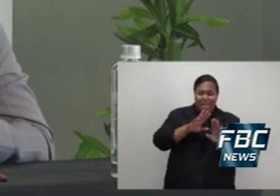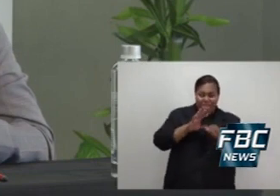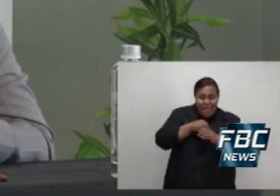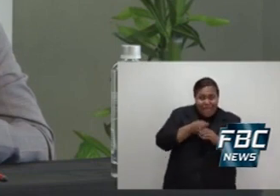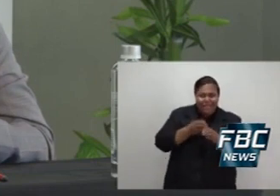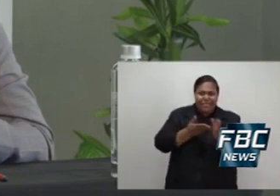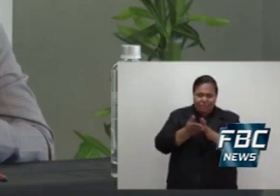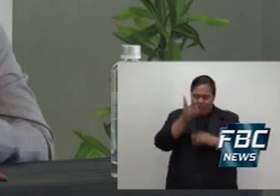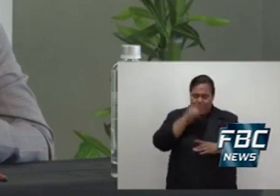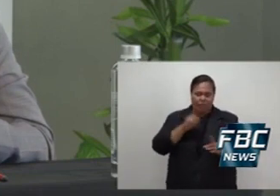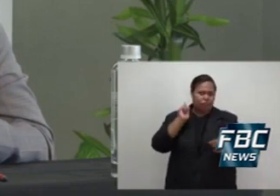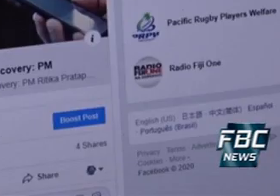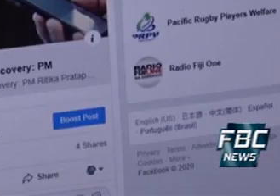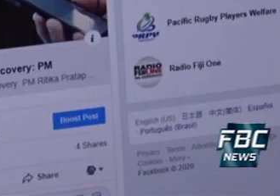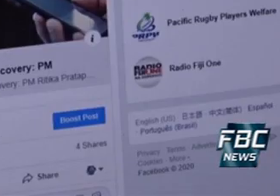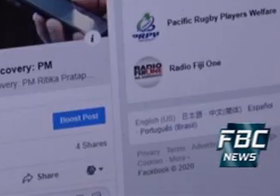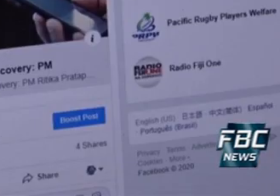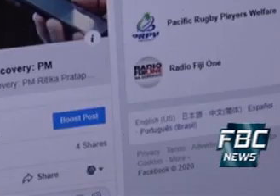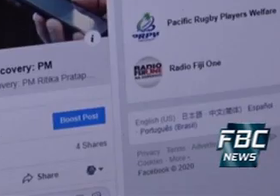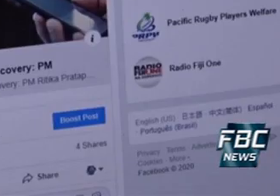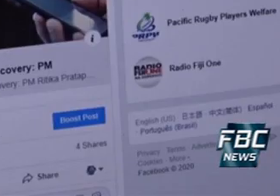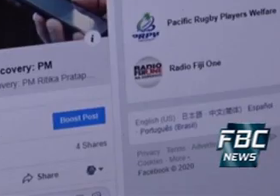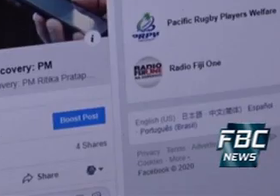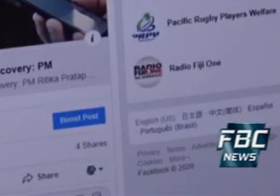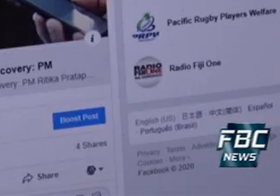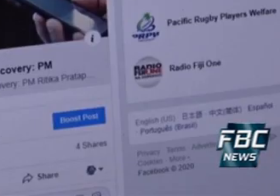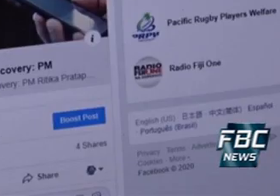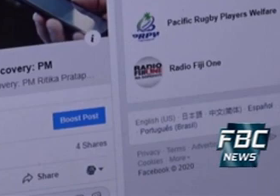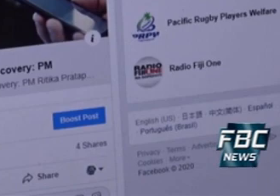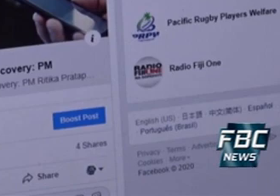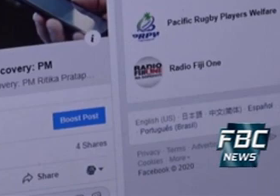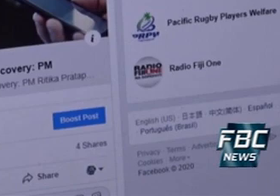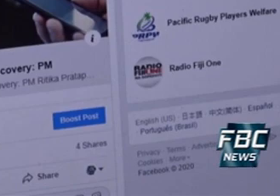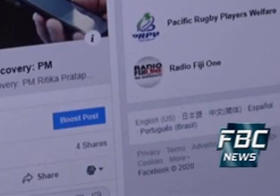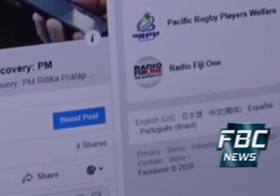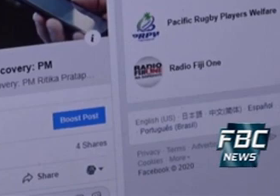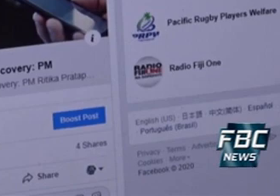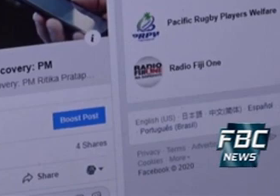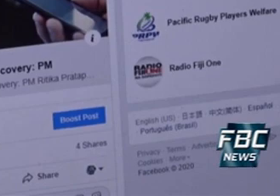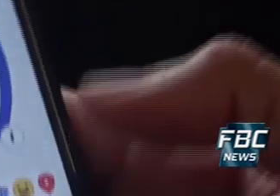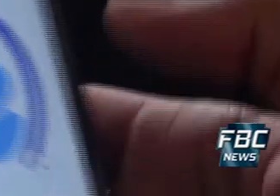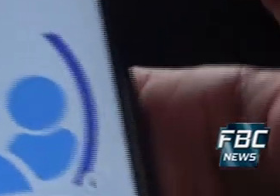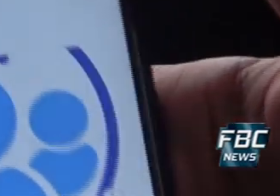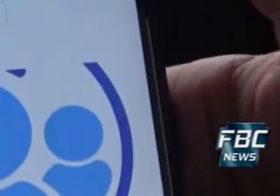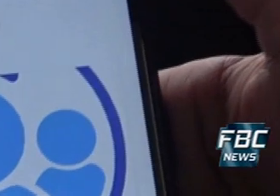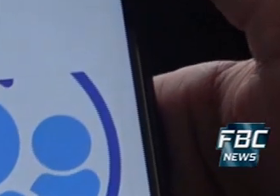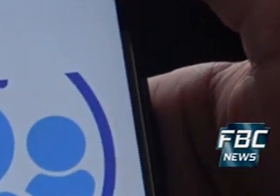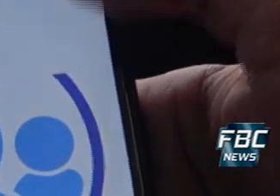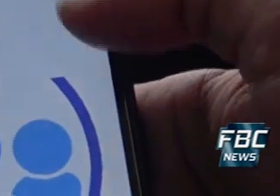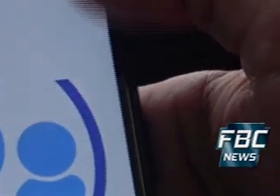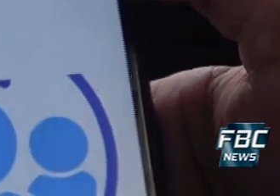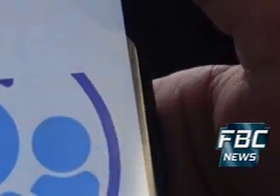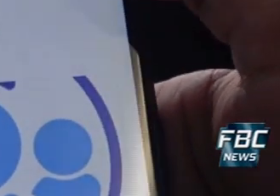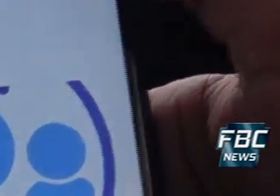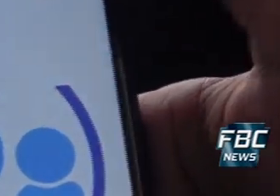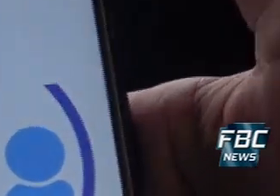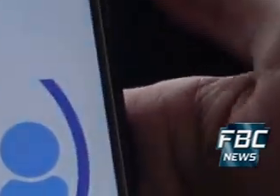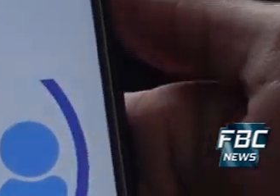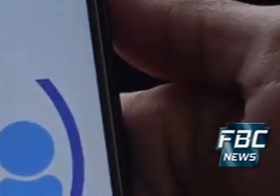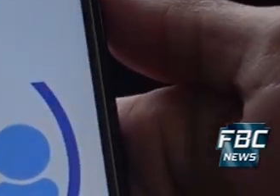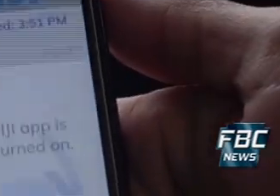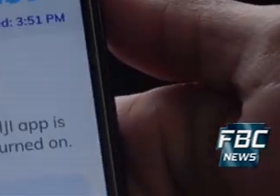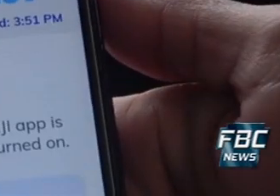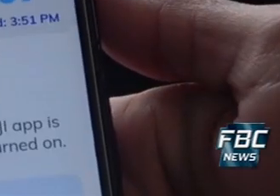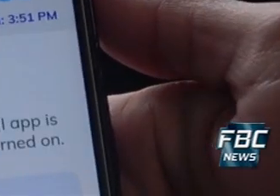to contact you at the earliest. The government is urging Fijians to read the privacy policy once they register. The Care Fiji app is